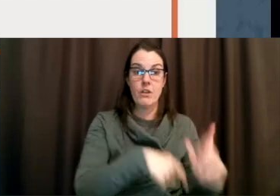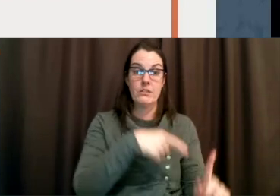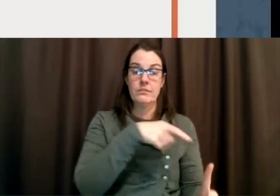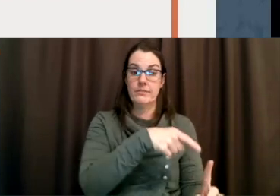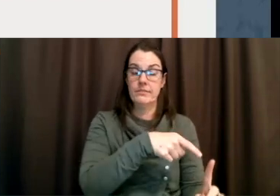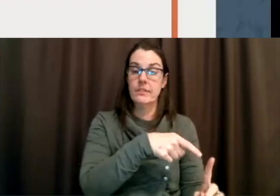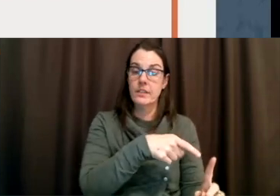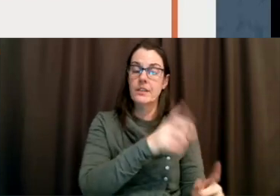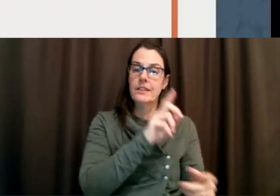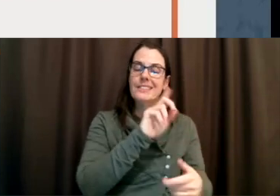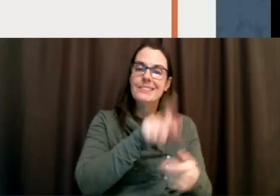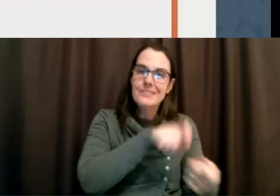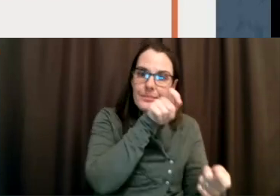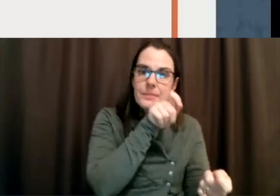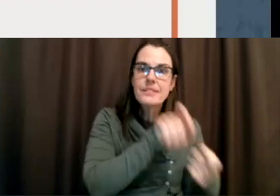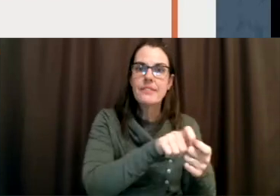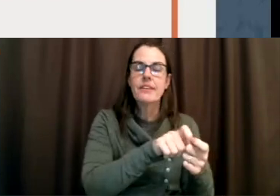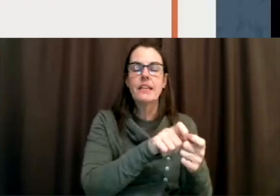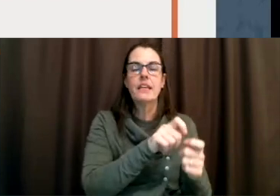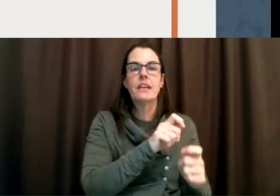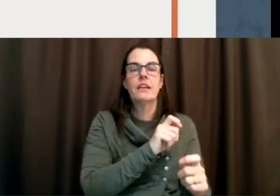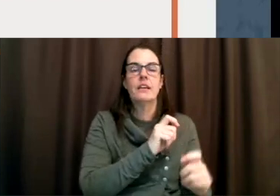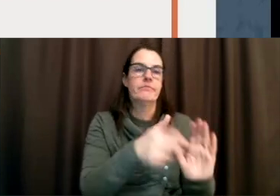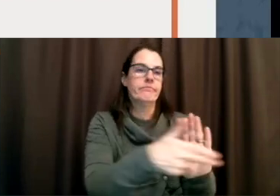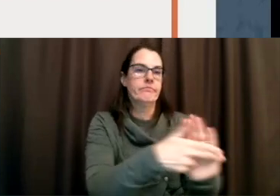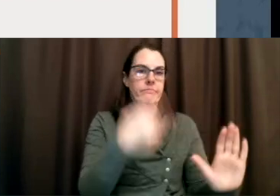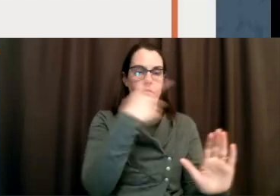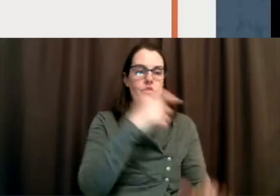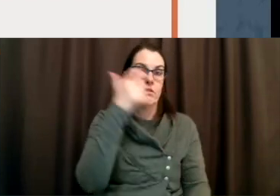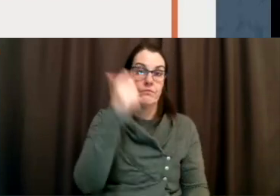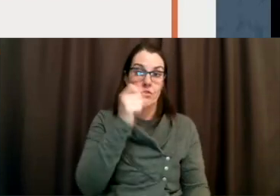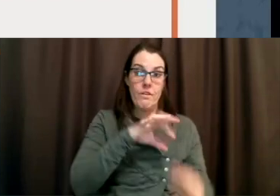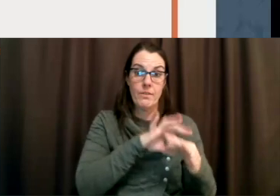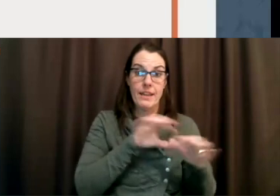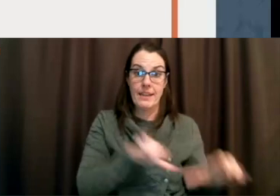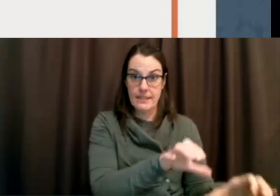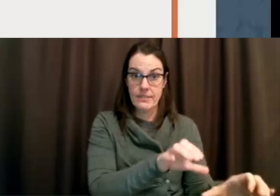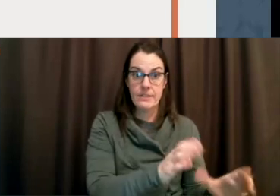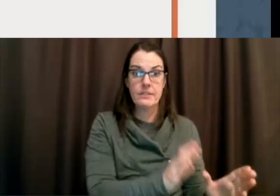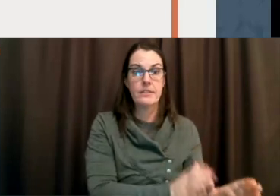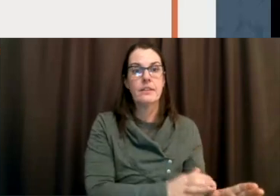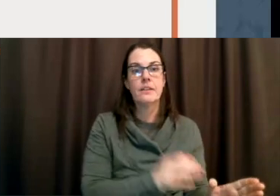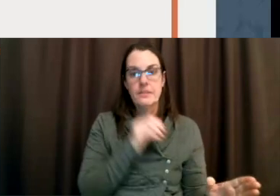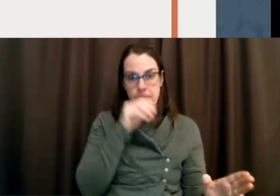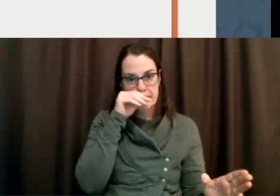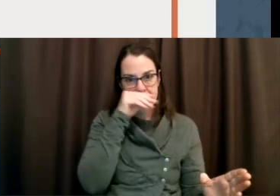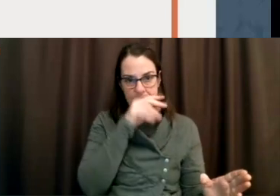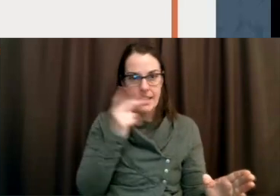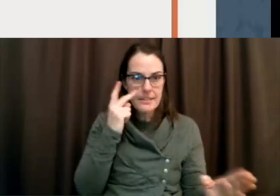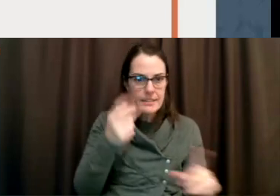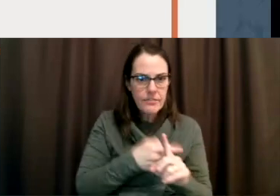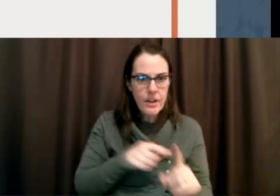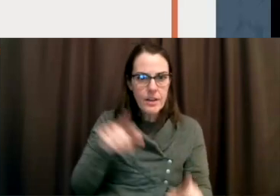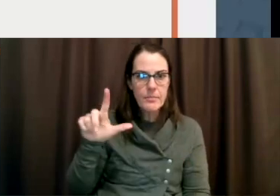are specifically attributable to grant-related activities. And then, yes, so I see from